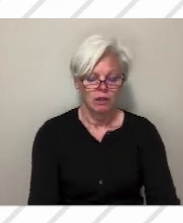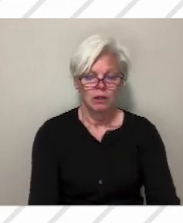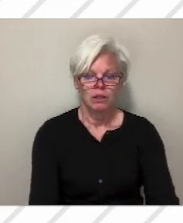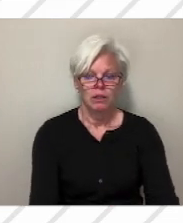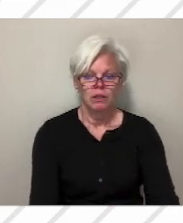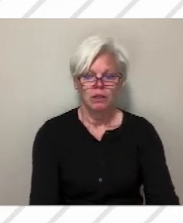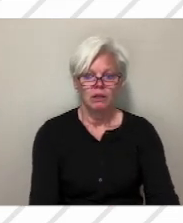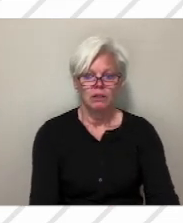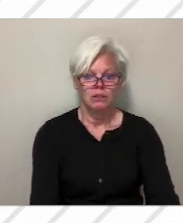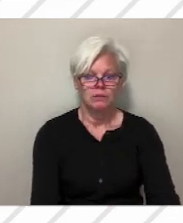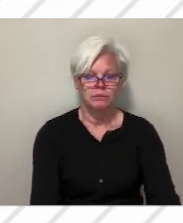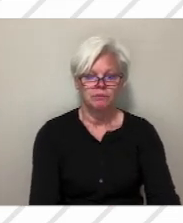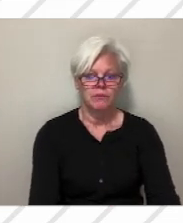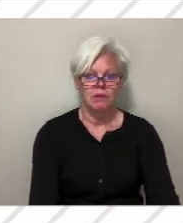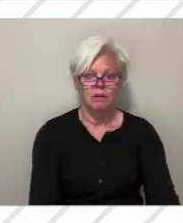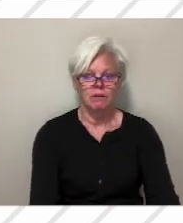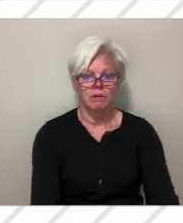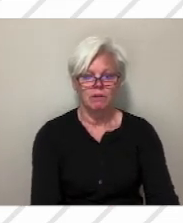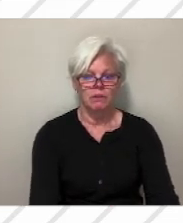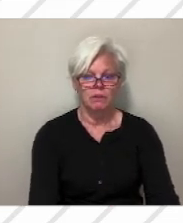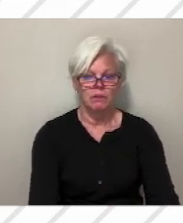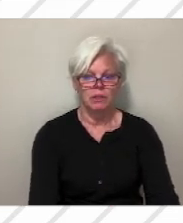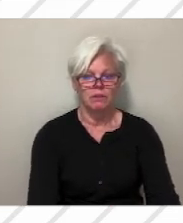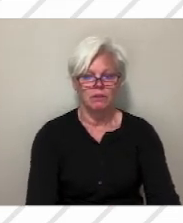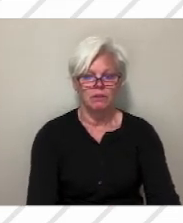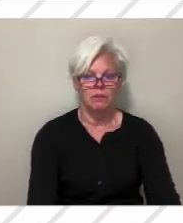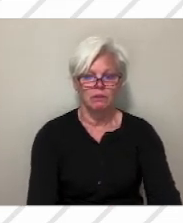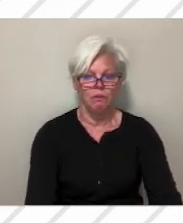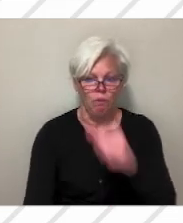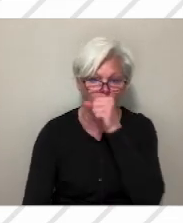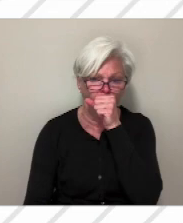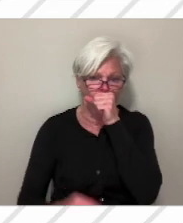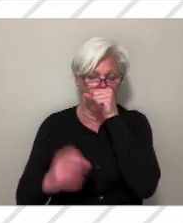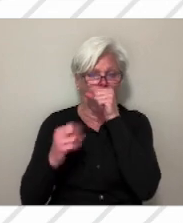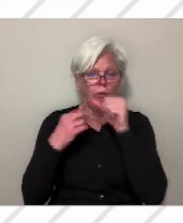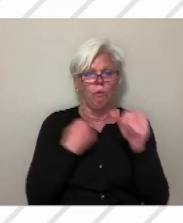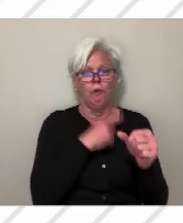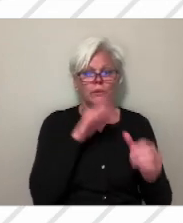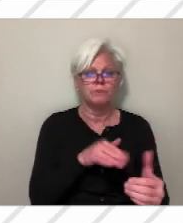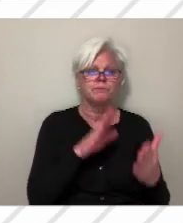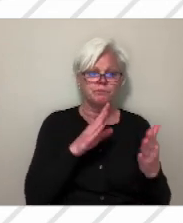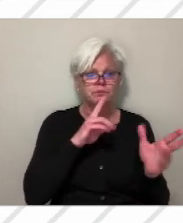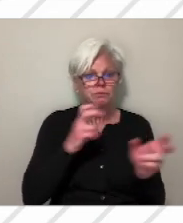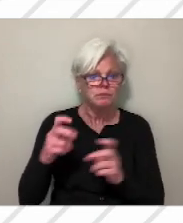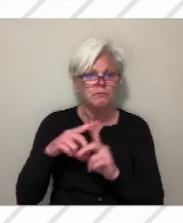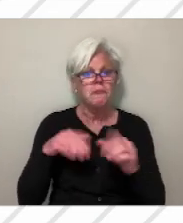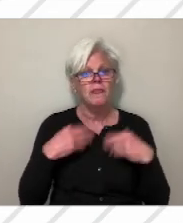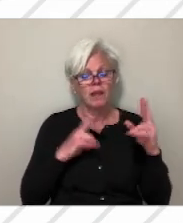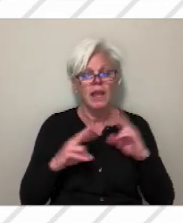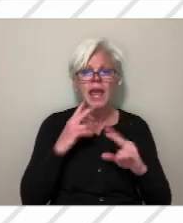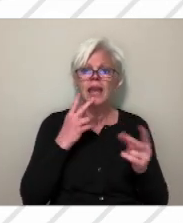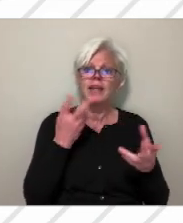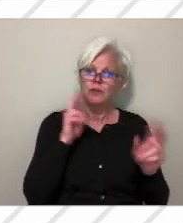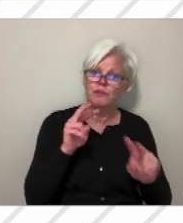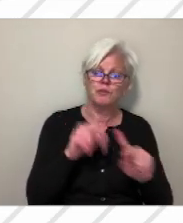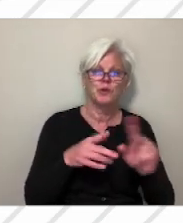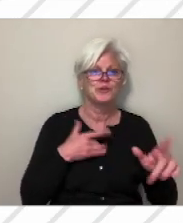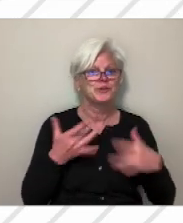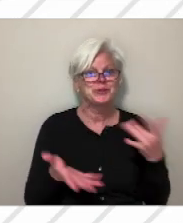the entire adolescent and holistically address the issues that are important to young people. Thank you. I look forward to a generative conversation.